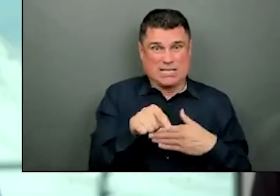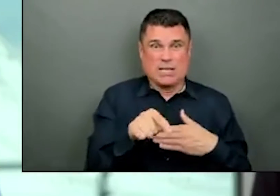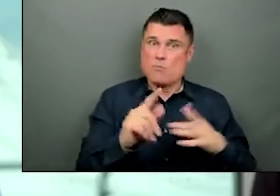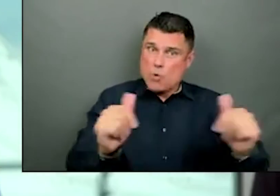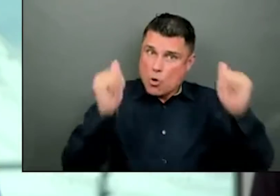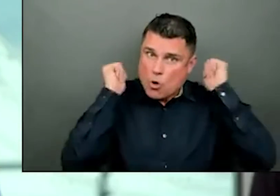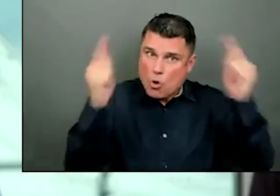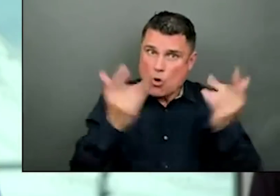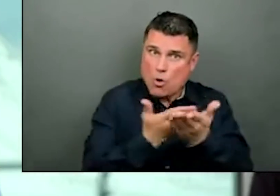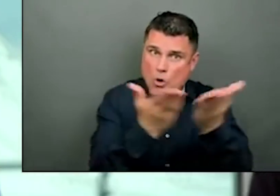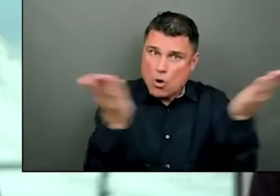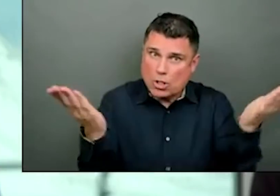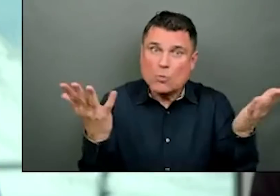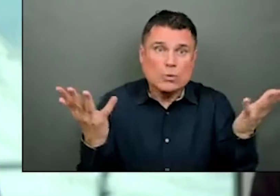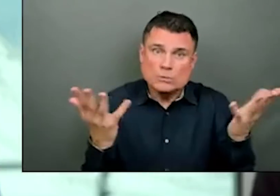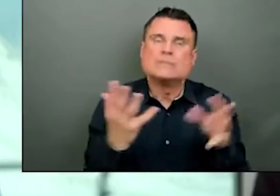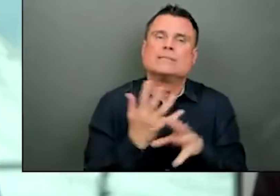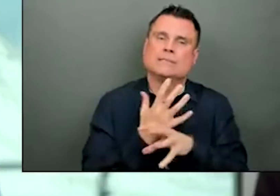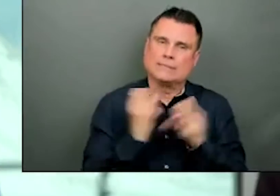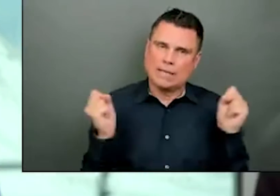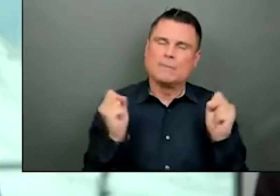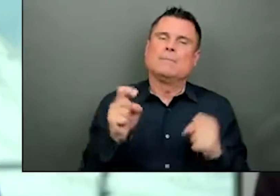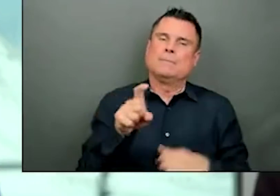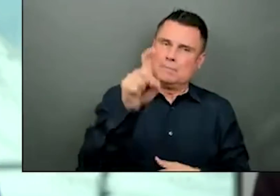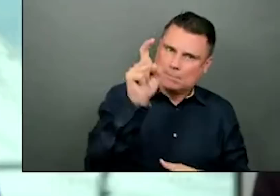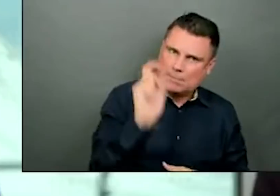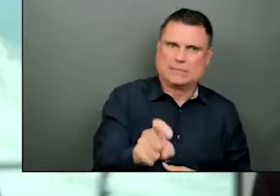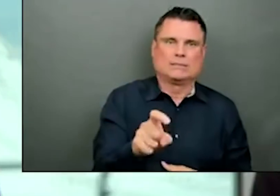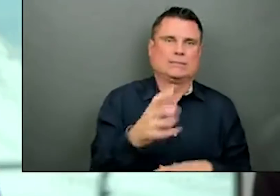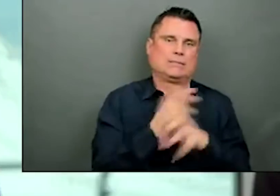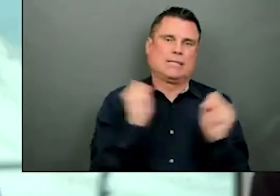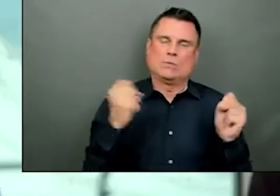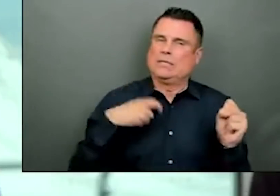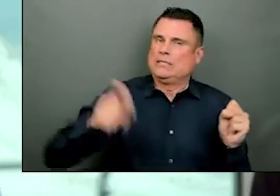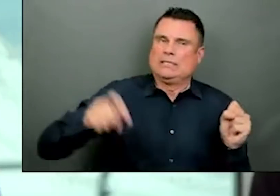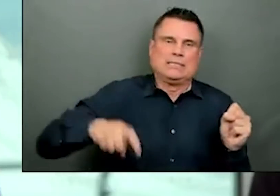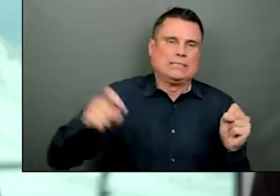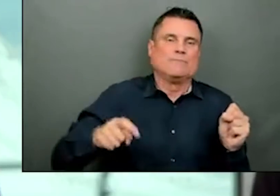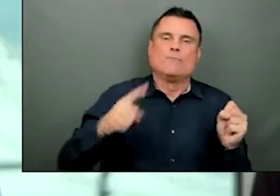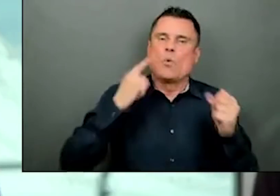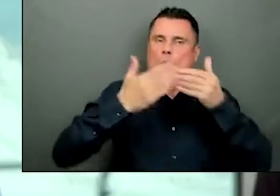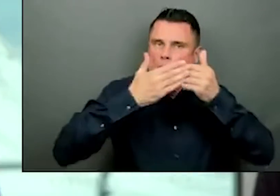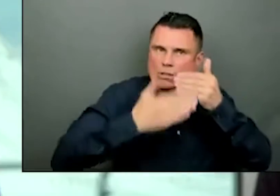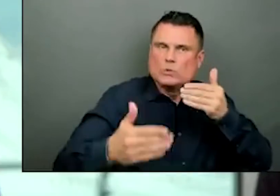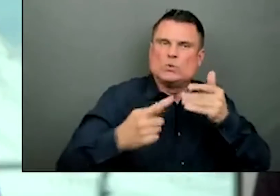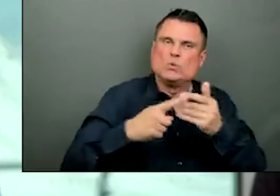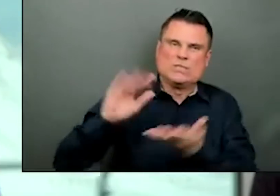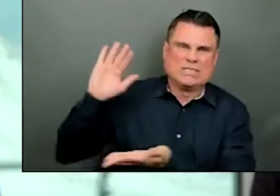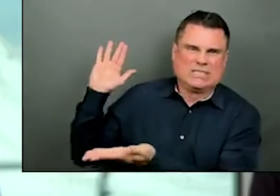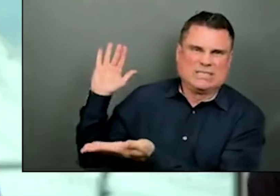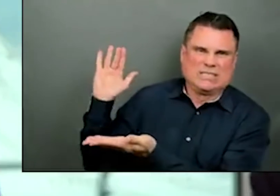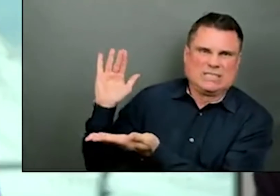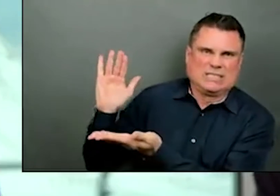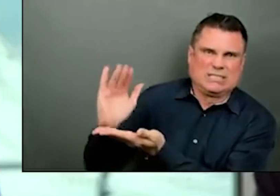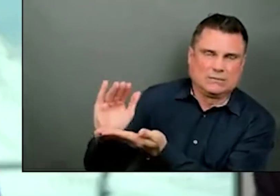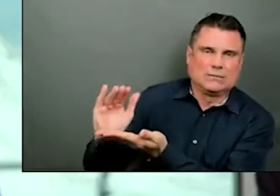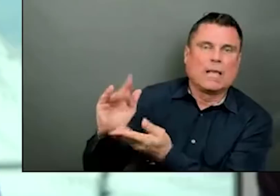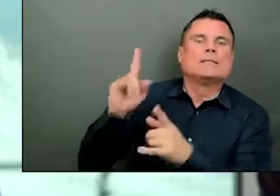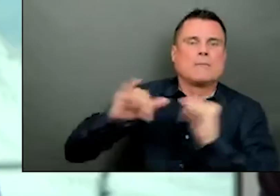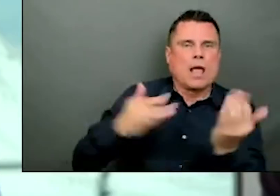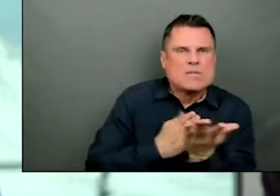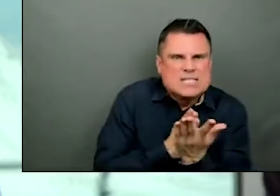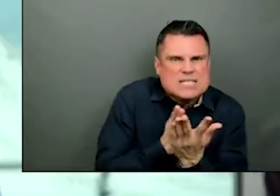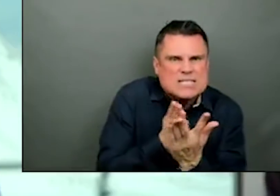and more vaccine is available in the weeks to come. We all have the same ability to spread